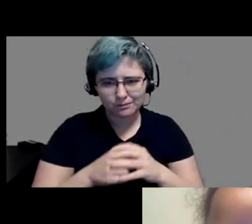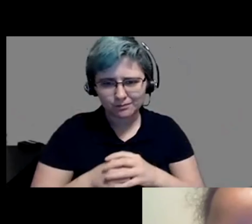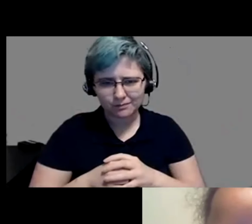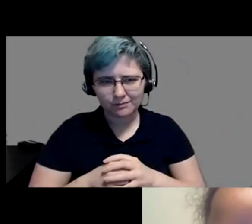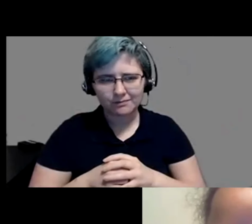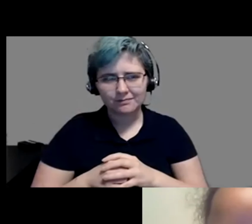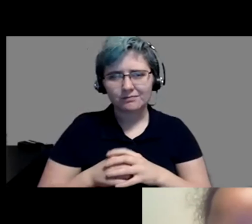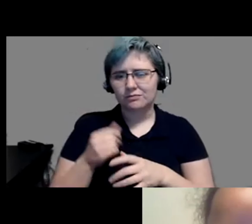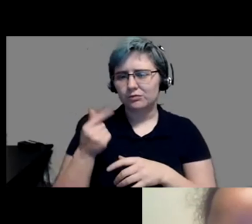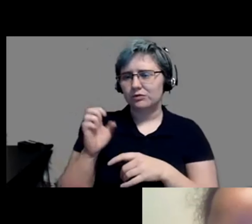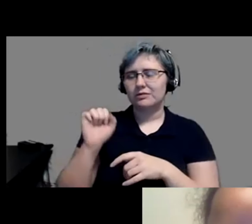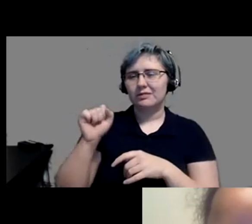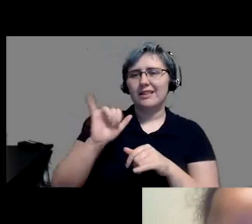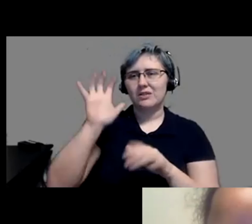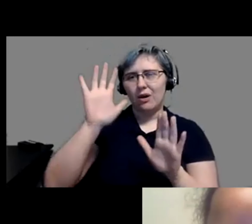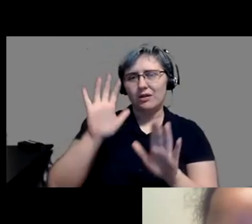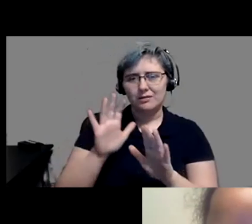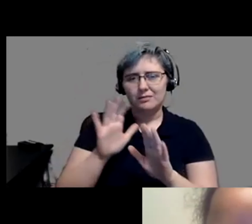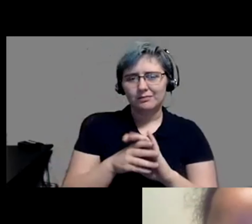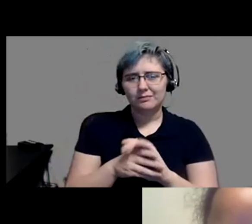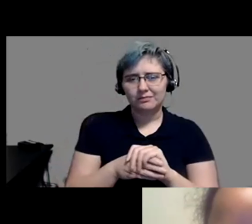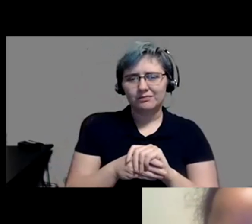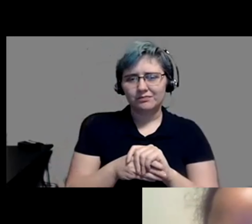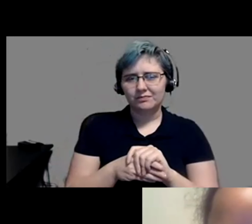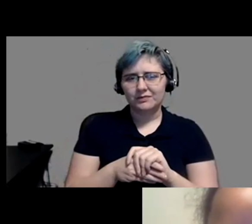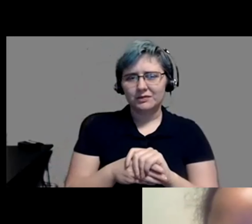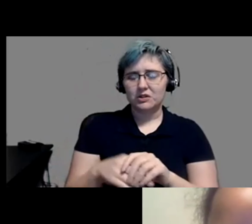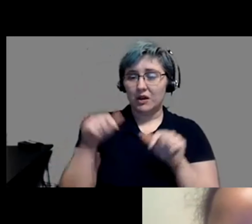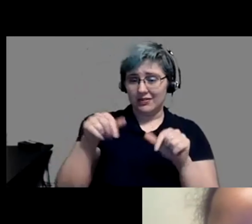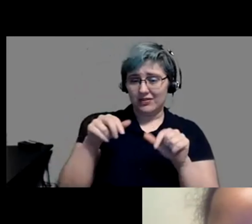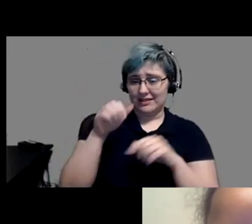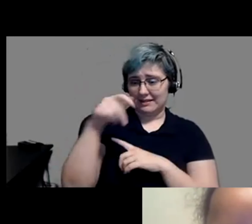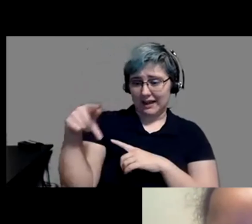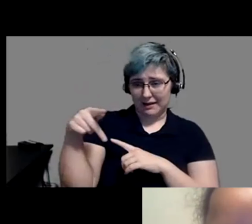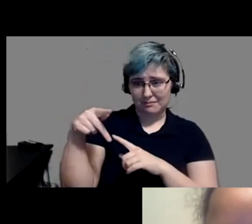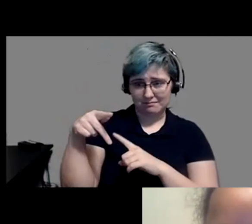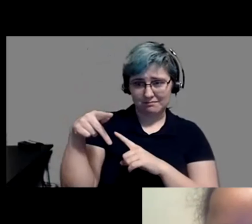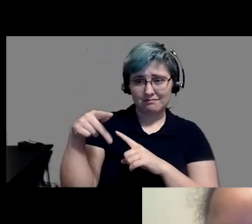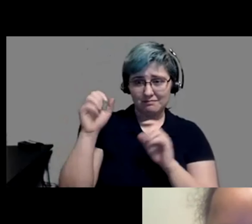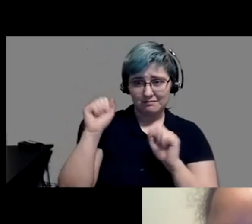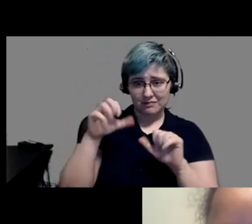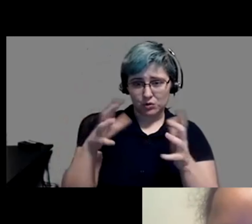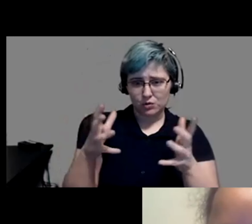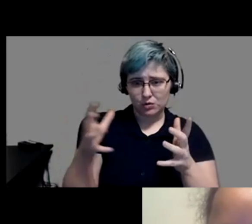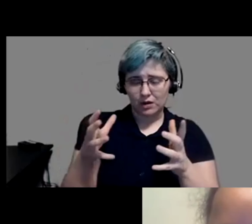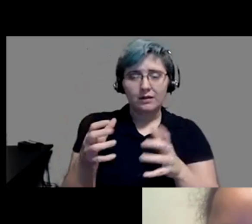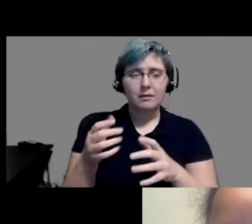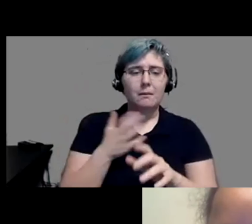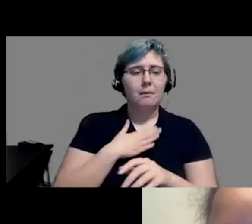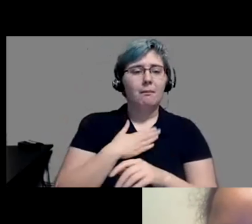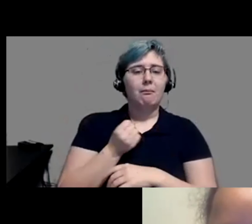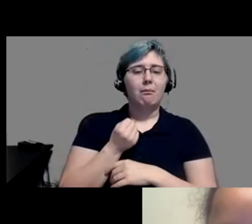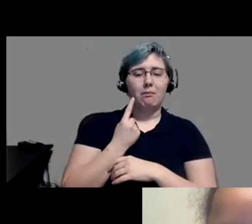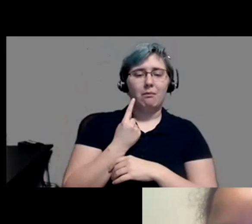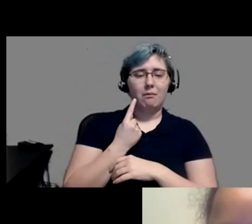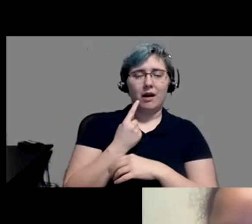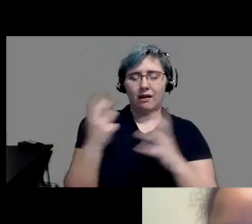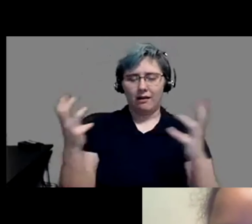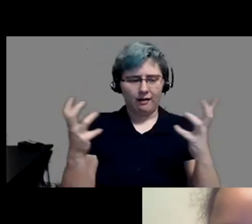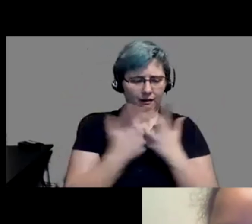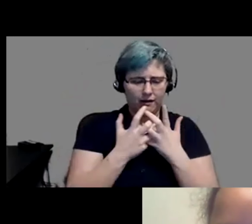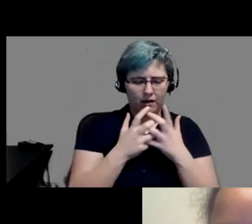Yeah, that is awesome. So what this application can do, from what I understand, it integrates with